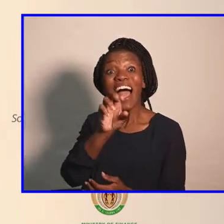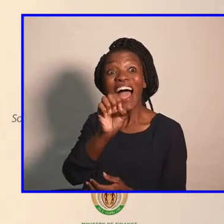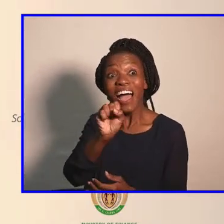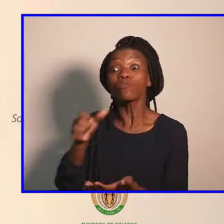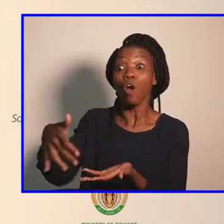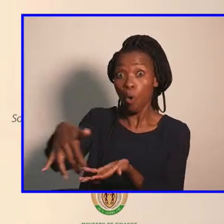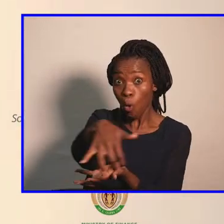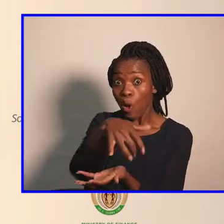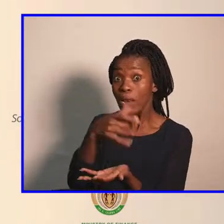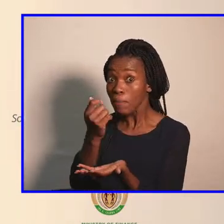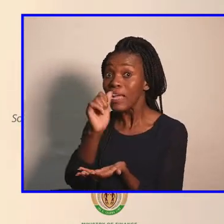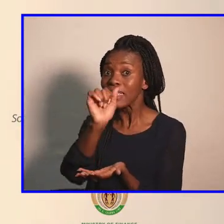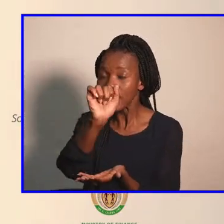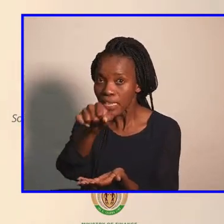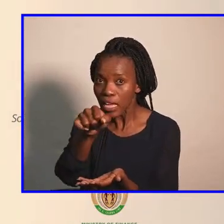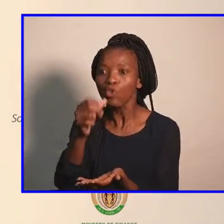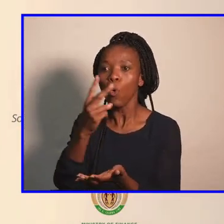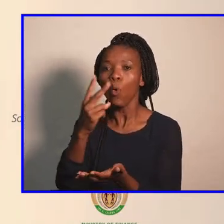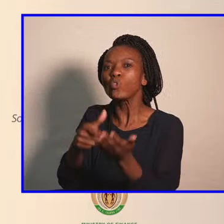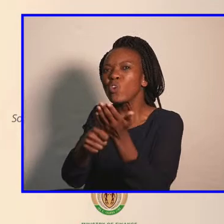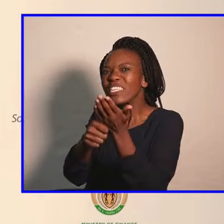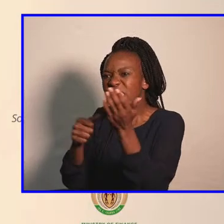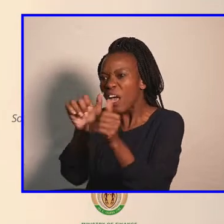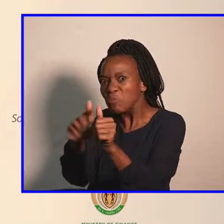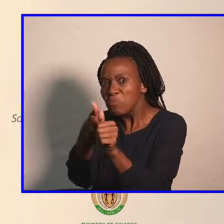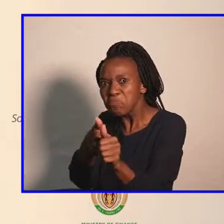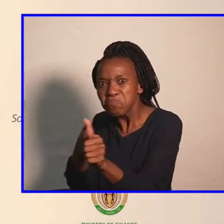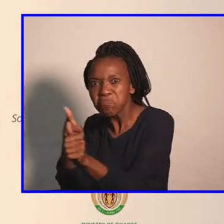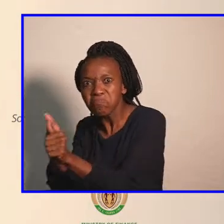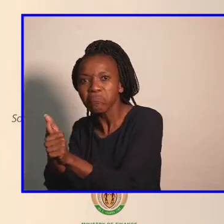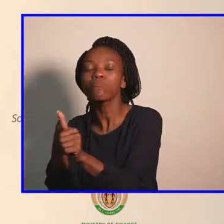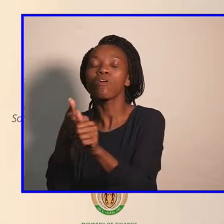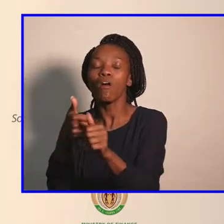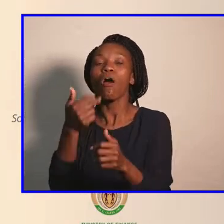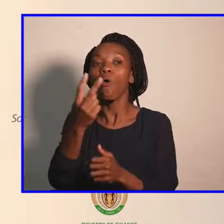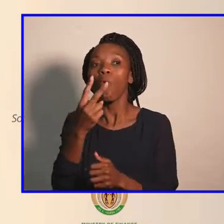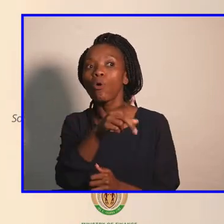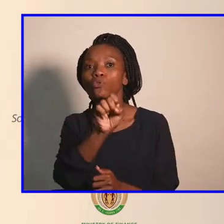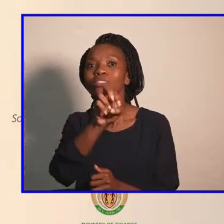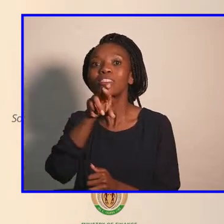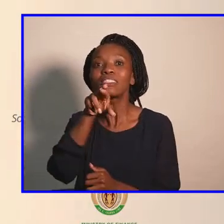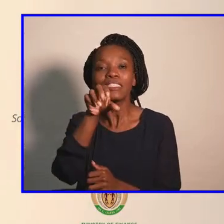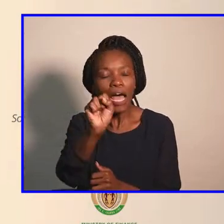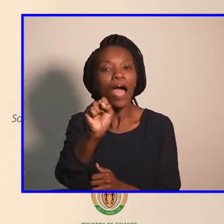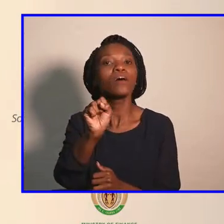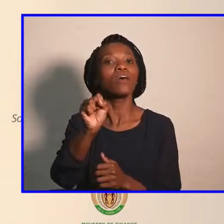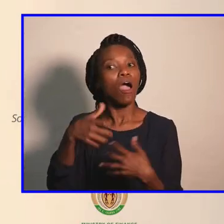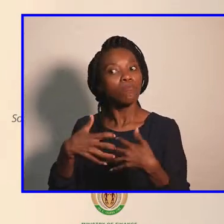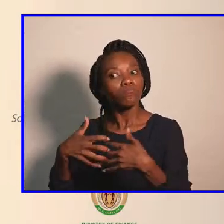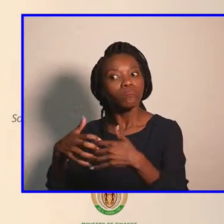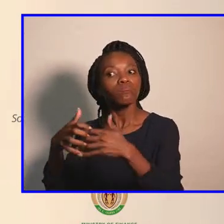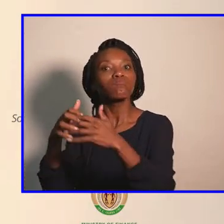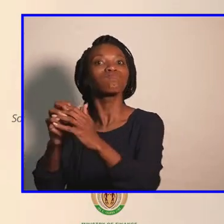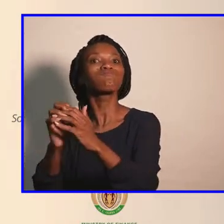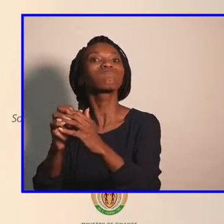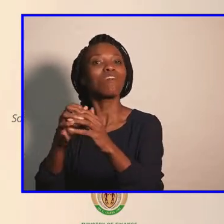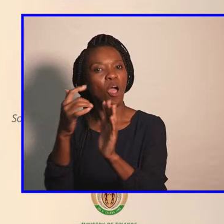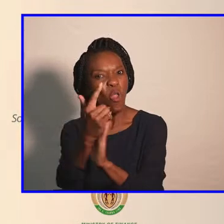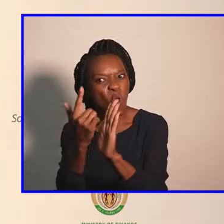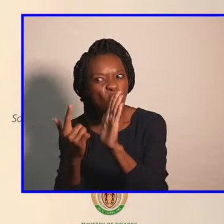improving tax compliance, SARS also facilitates legitimate trade, connecting our small